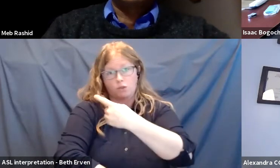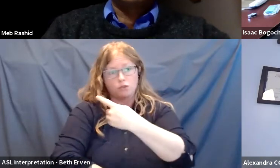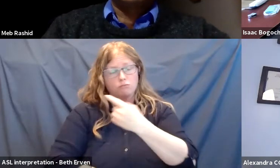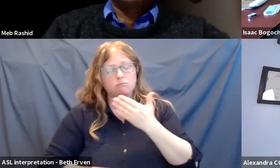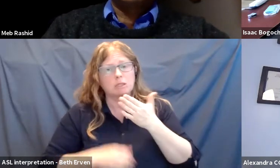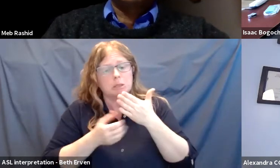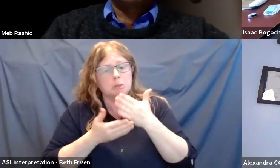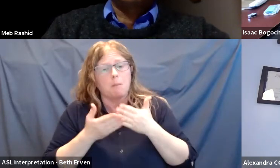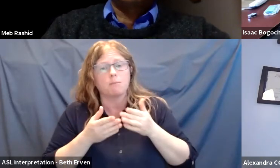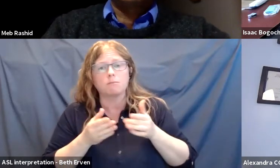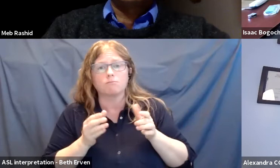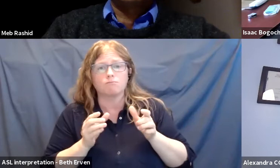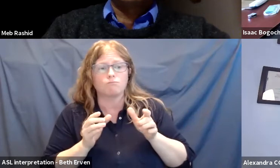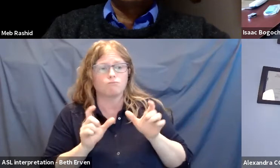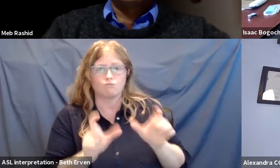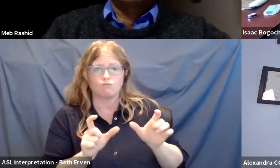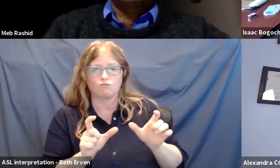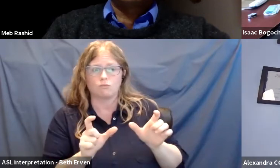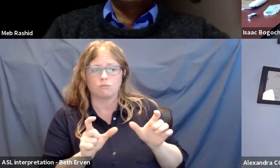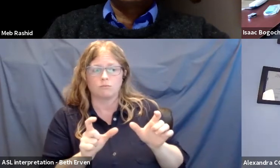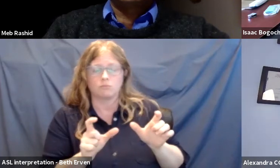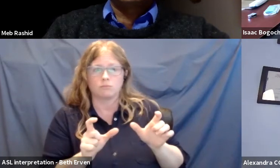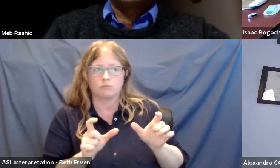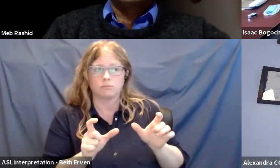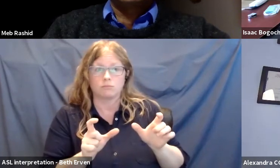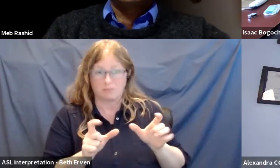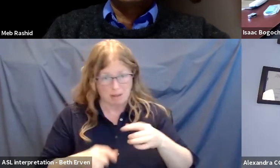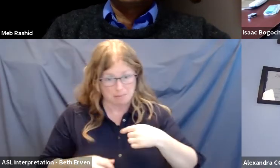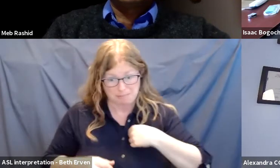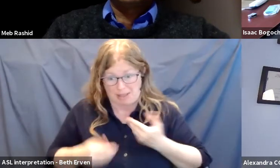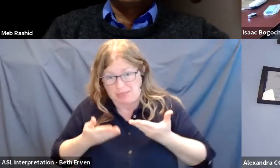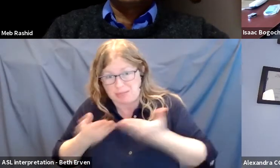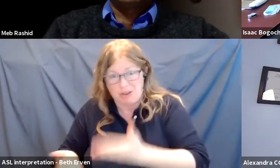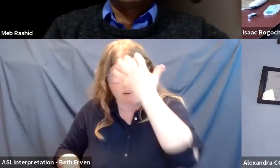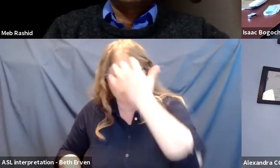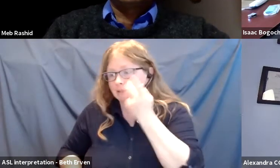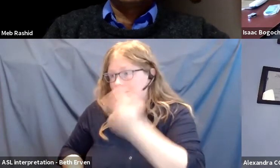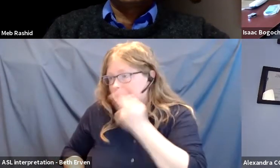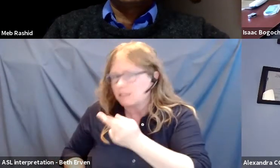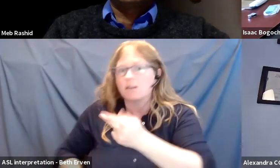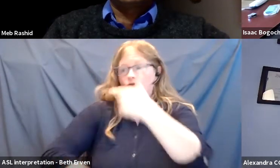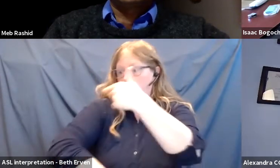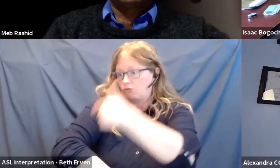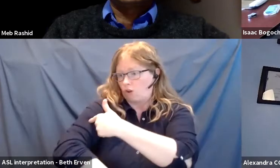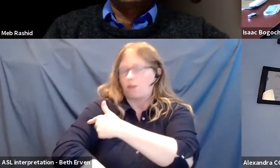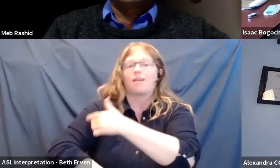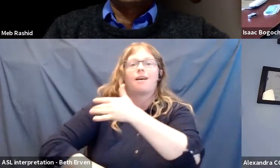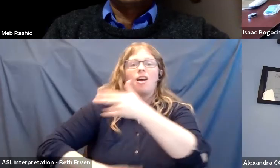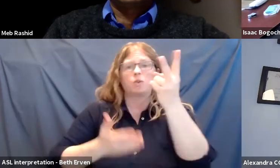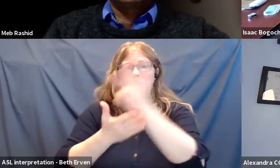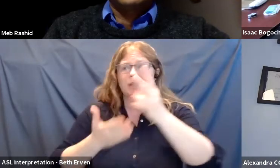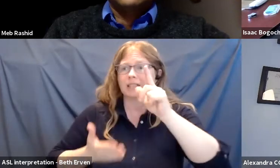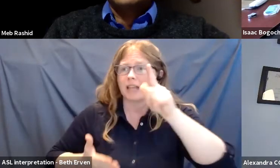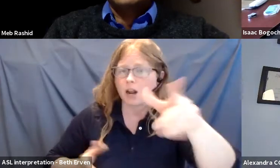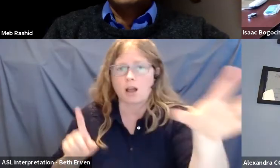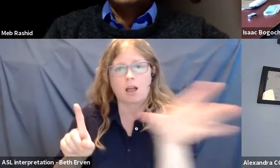protection as if you've had 2 doses. I'm in the hospital right now. Like, we've seen people admitted to hospital 2 weeks after their first dose. Like, it can happen.